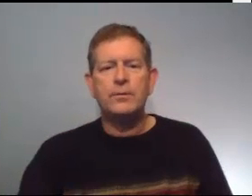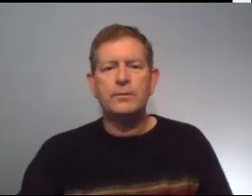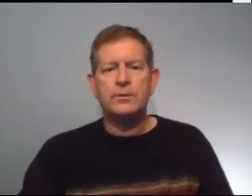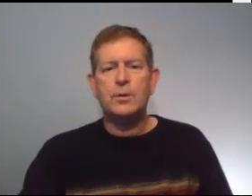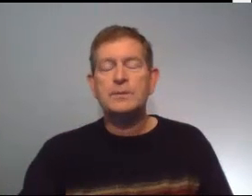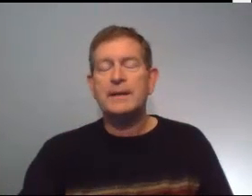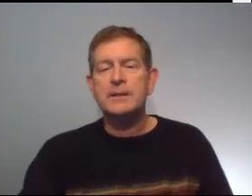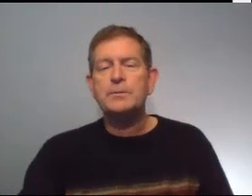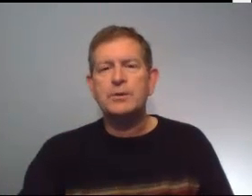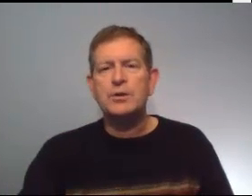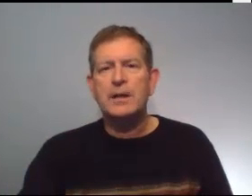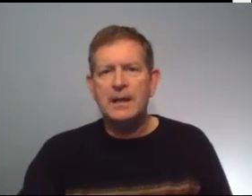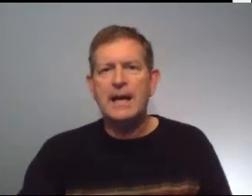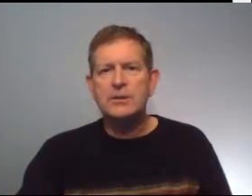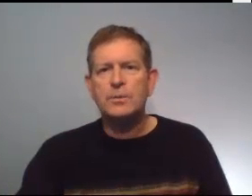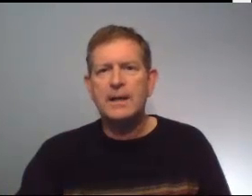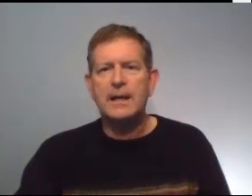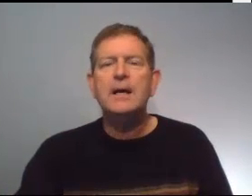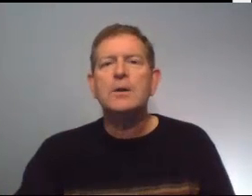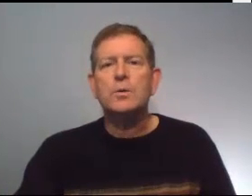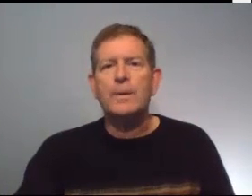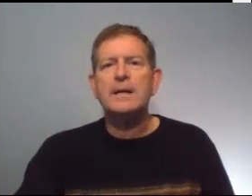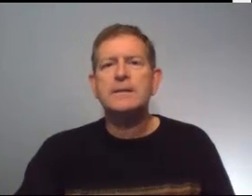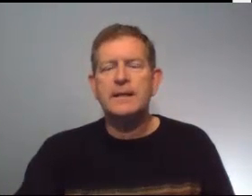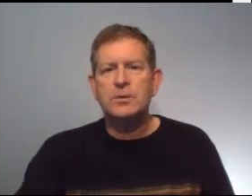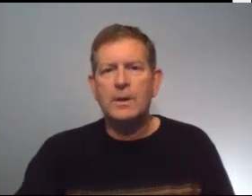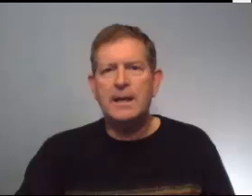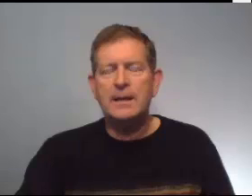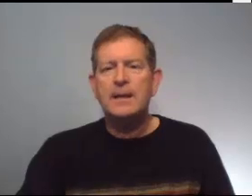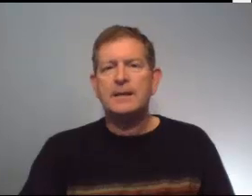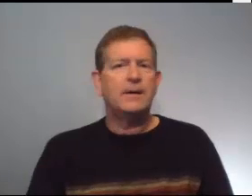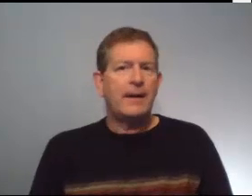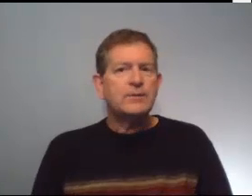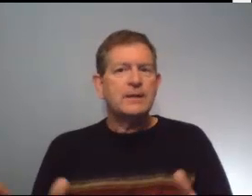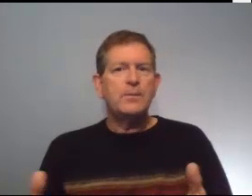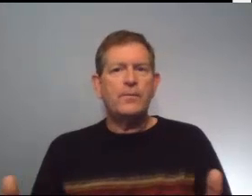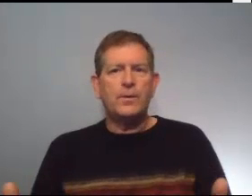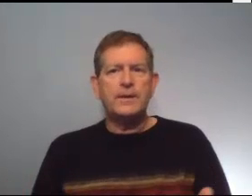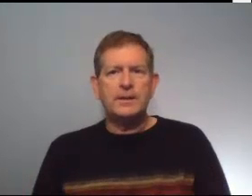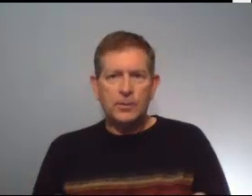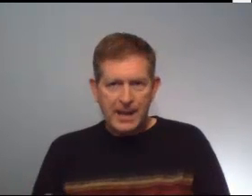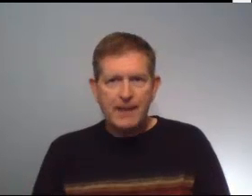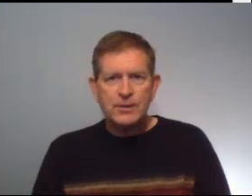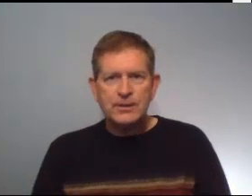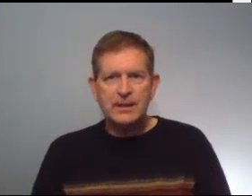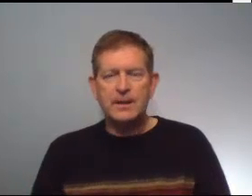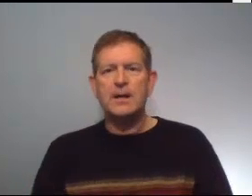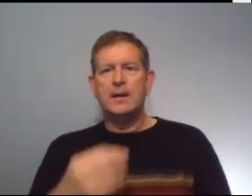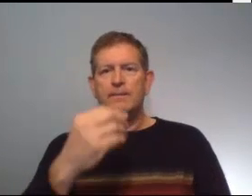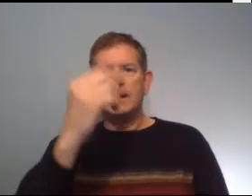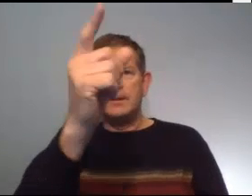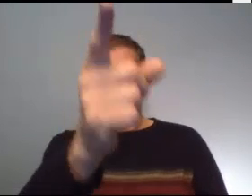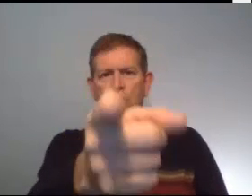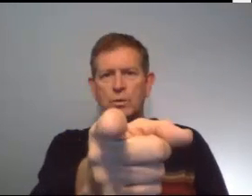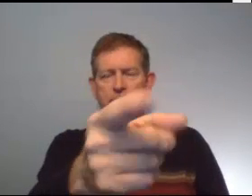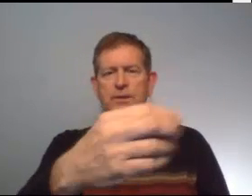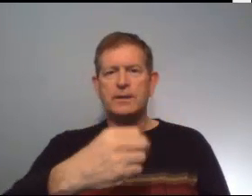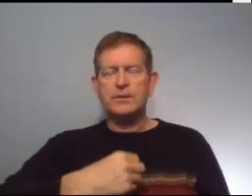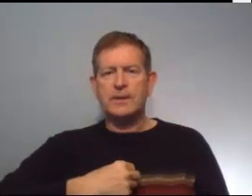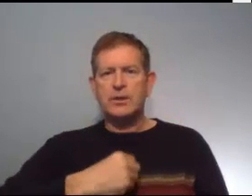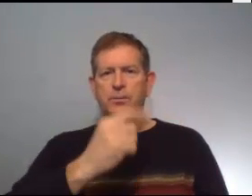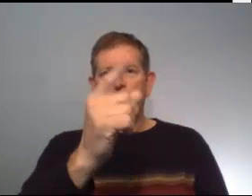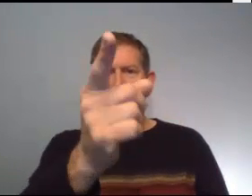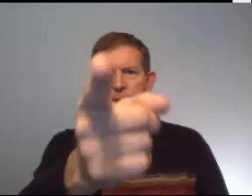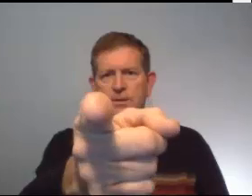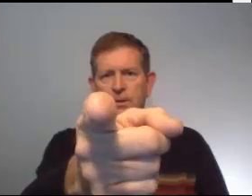noun which corresponds to this picture, la escuela. Tú vas a la escuela. Now, I've said to you before that you don't have to say the tú,